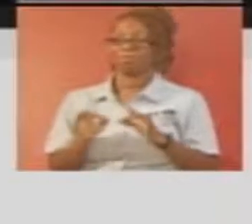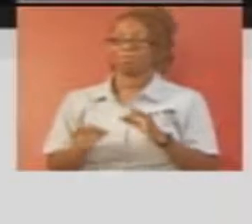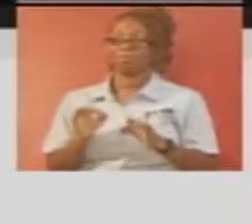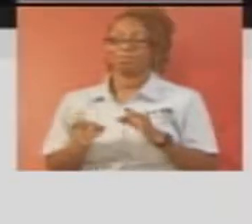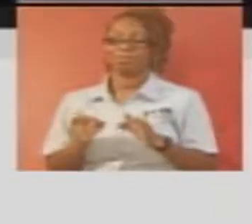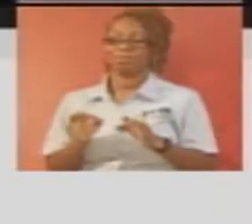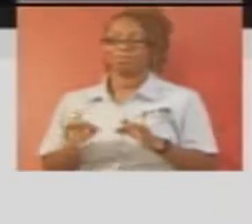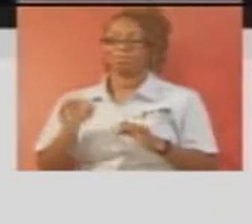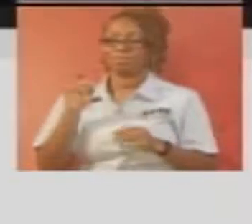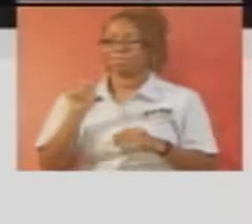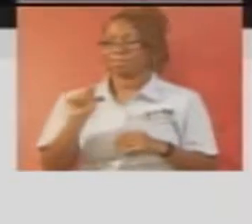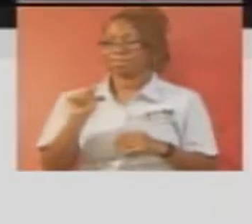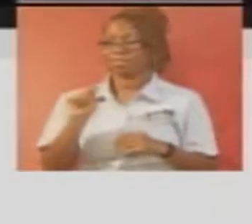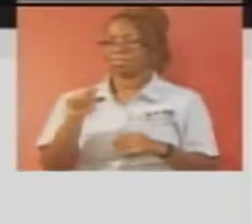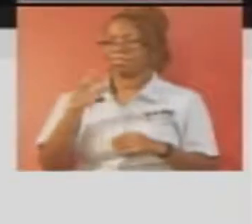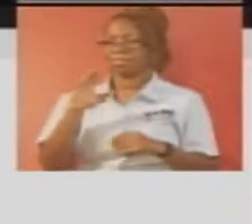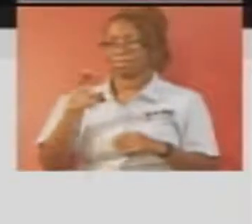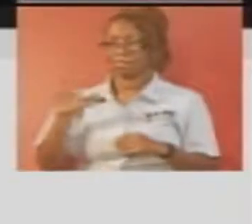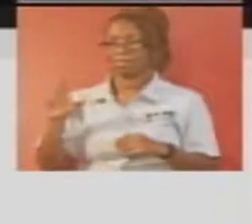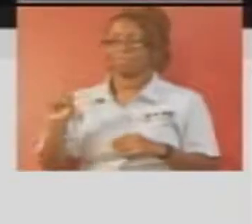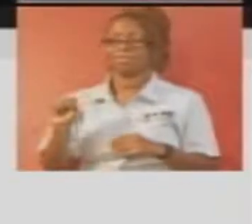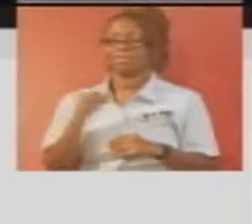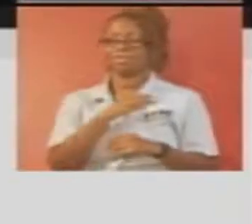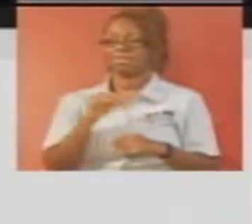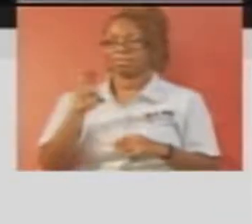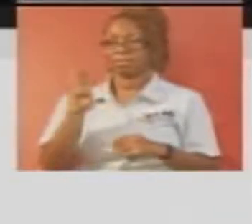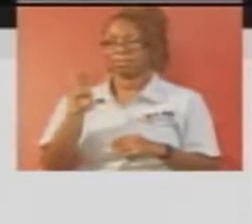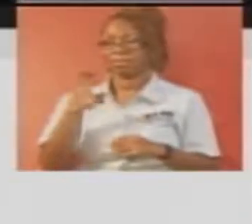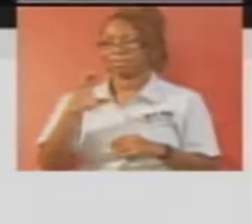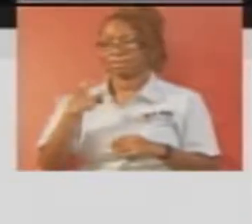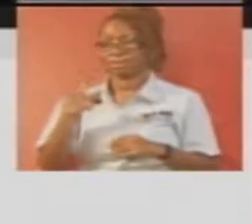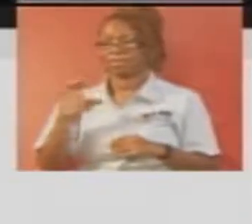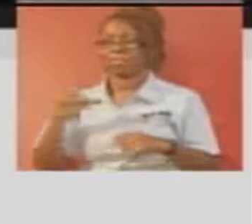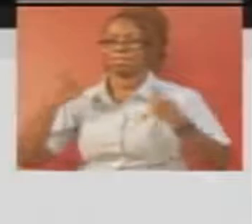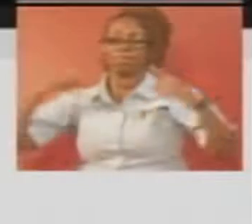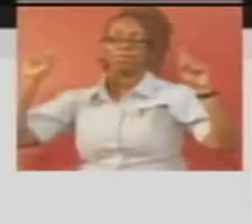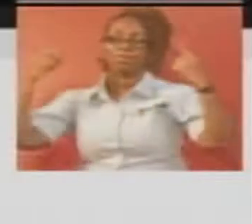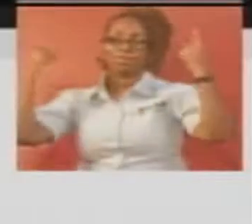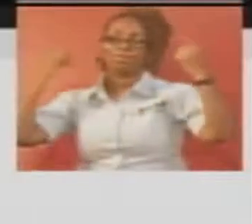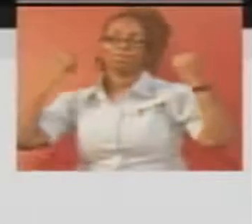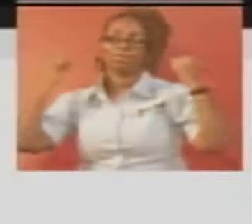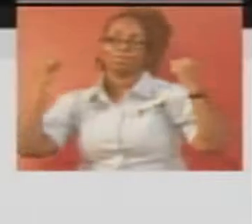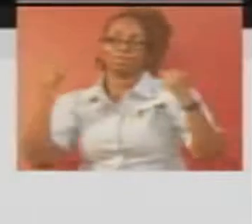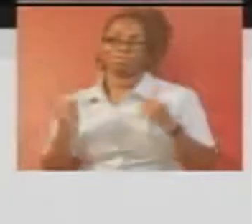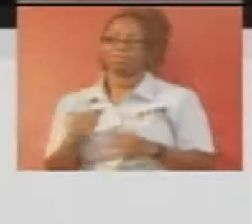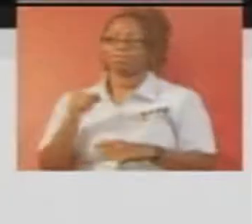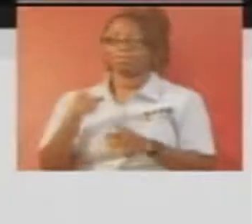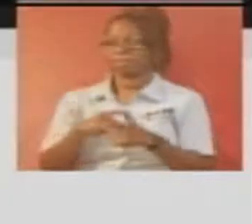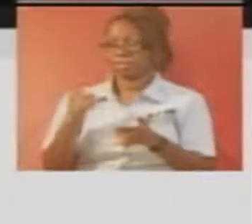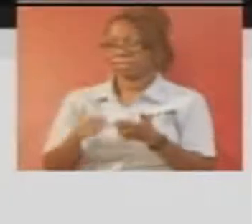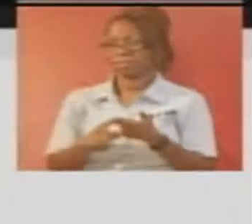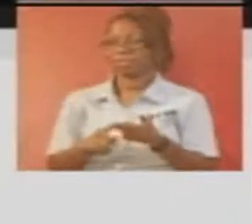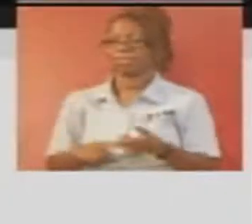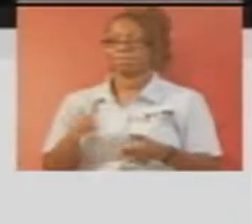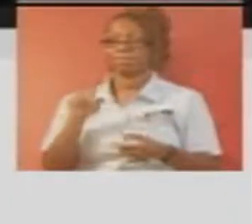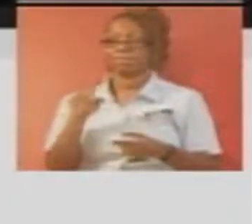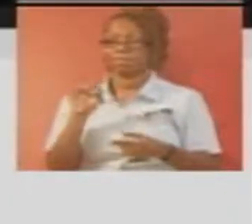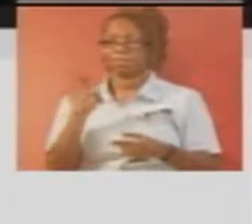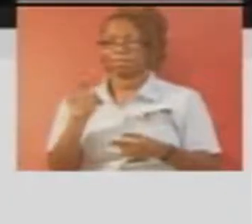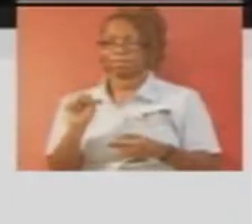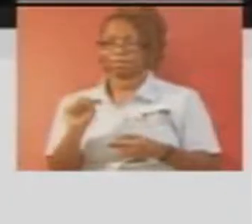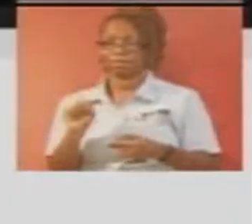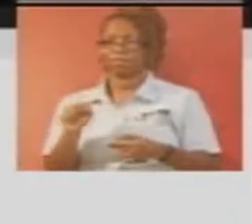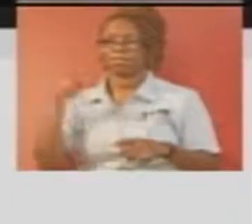are occasions when the virus wins and obviously the organism suffers. Now, importantly, the immune